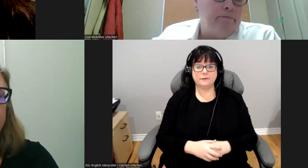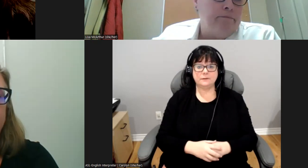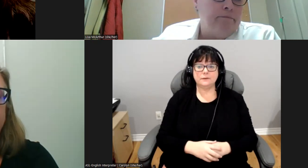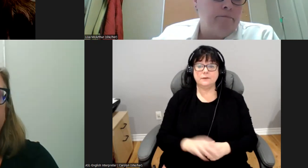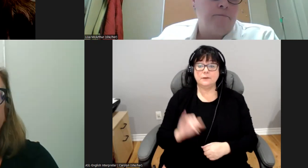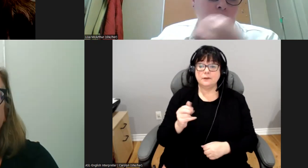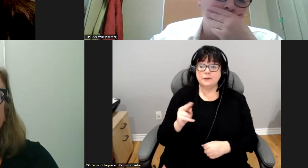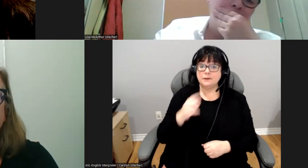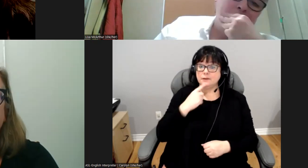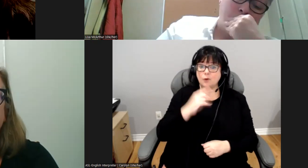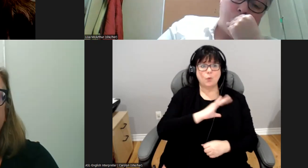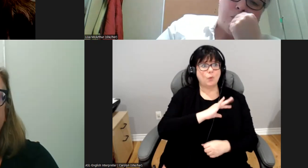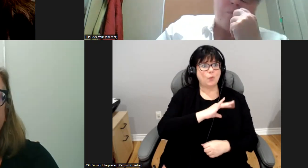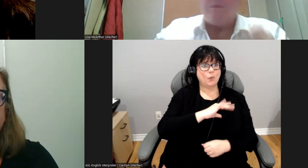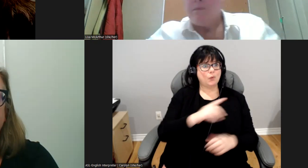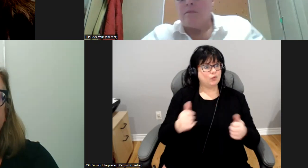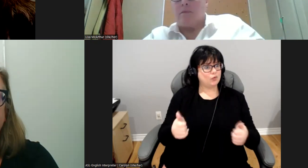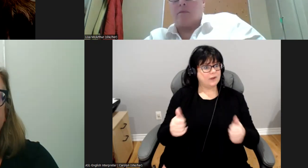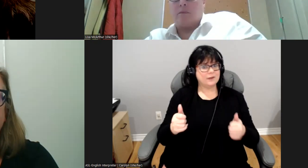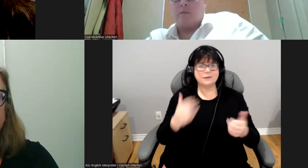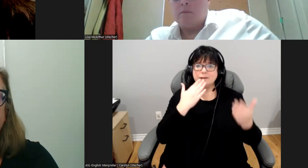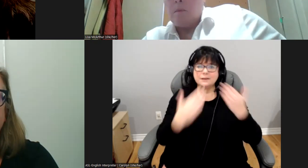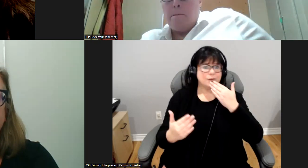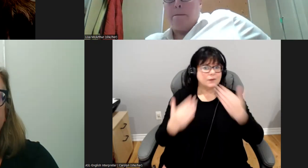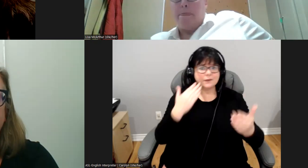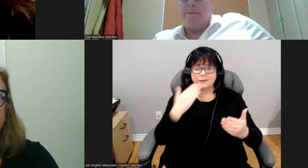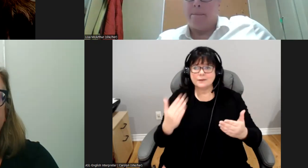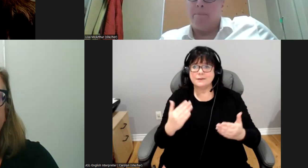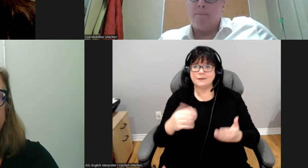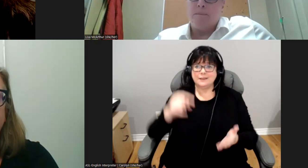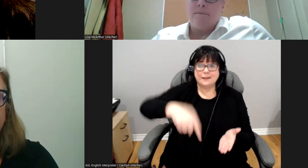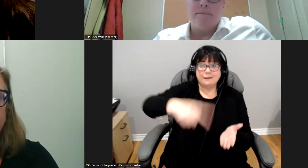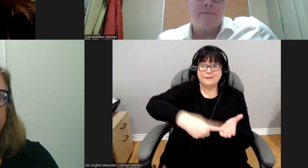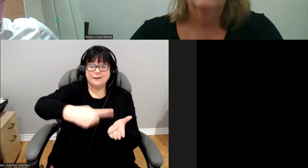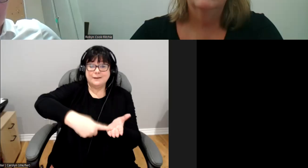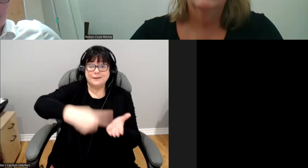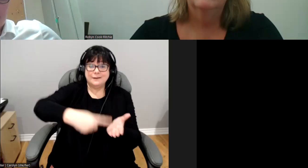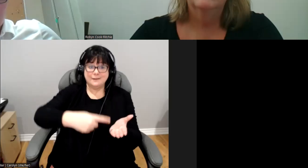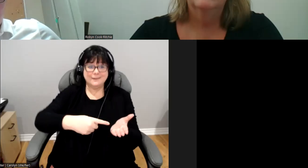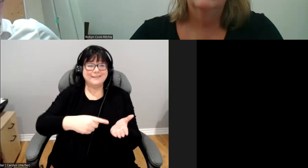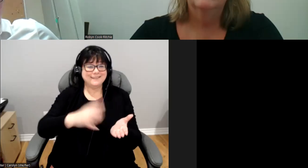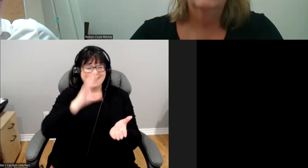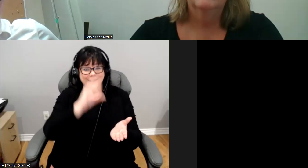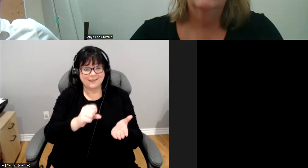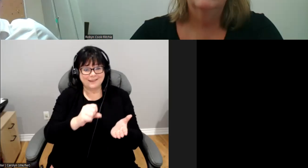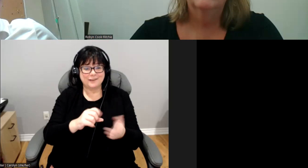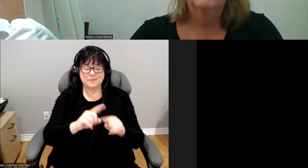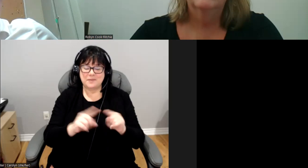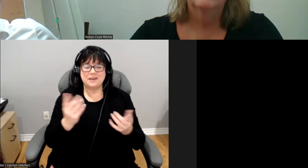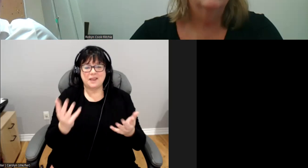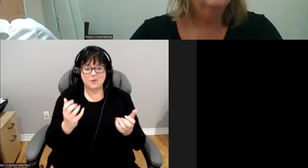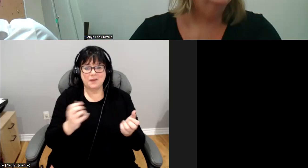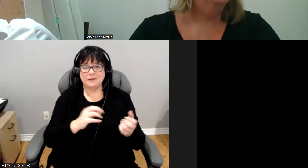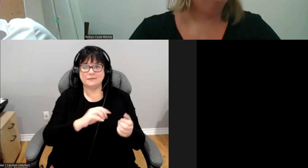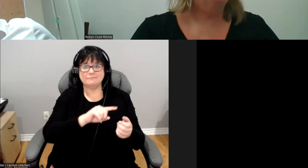Thank you, Lisa. Thank you, everybody. I love when discussions go on that are very interesting. I do want to get back to some of the